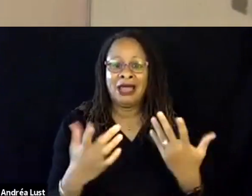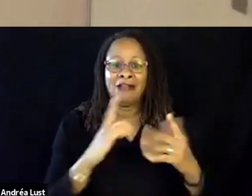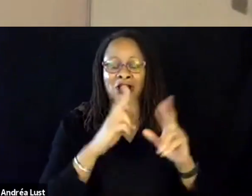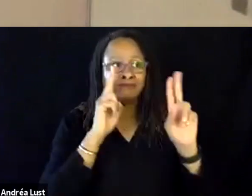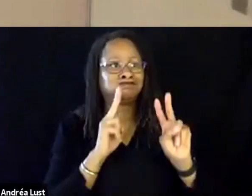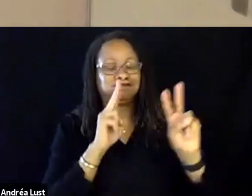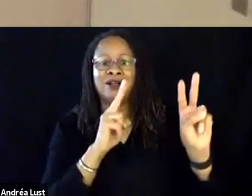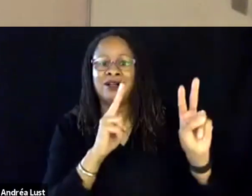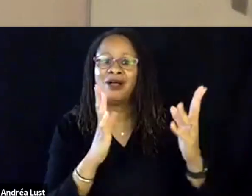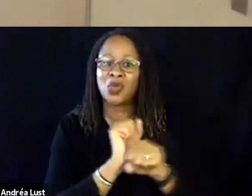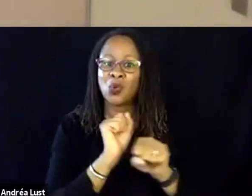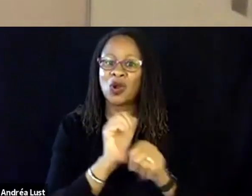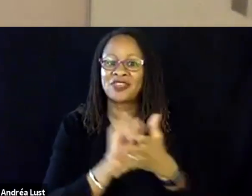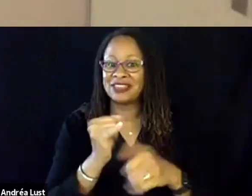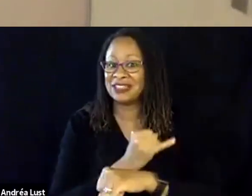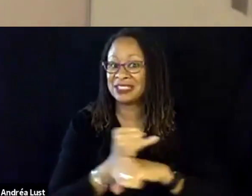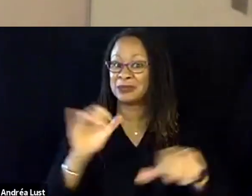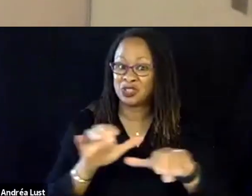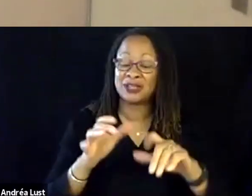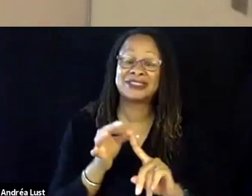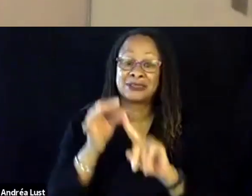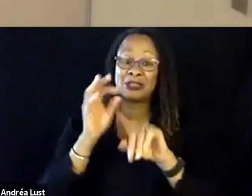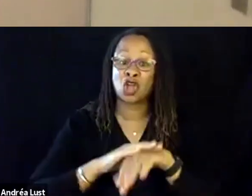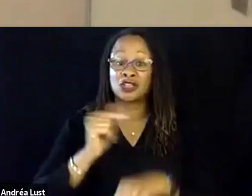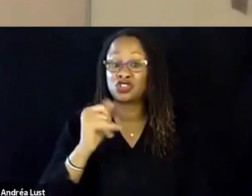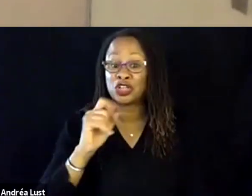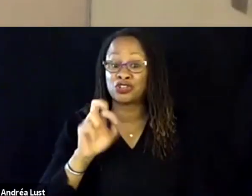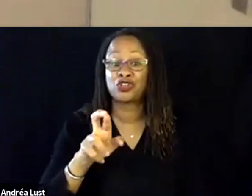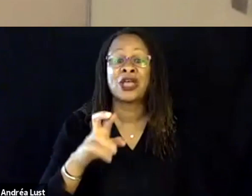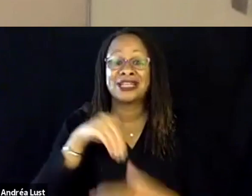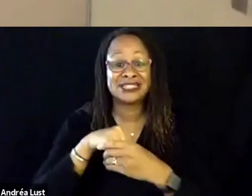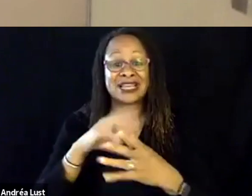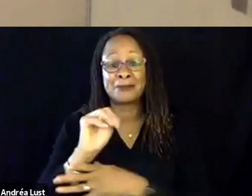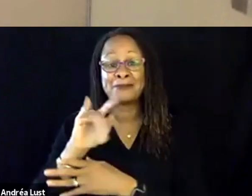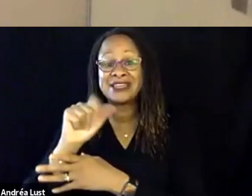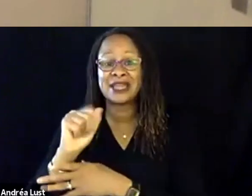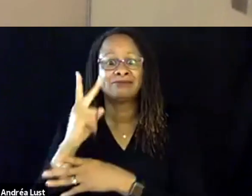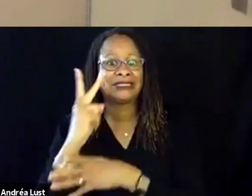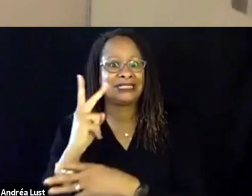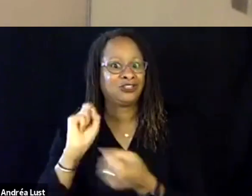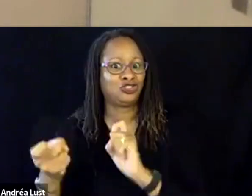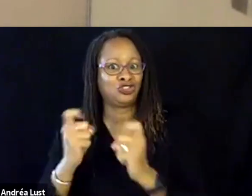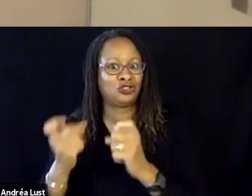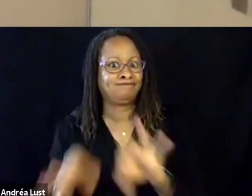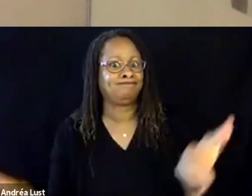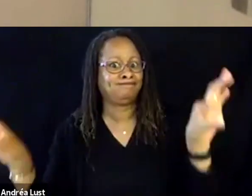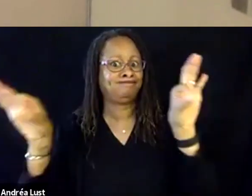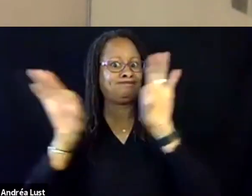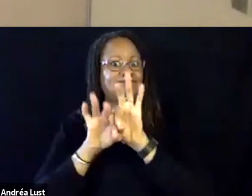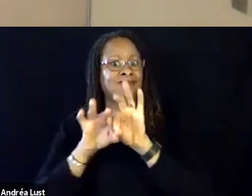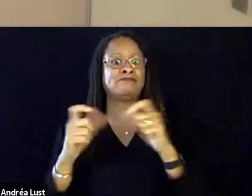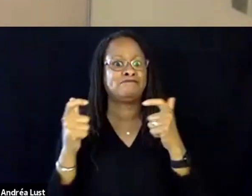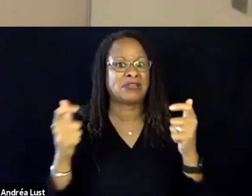the work that the Institute does, especially on gender and inside of media. I see that those changes have been significant, and